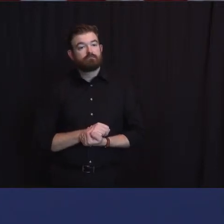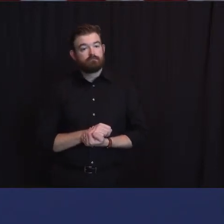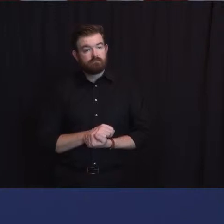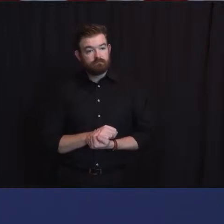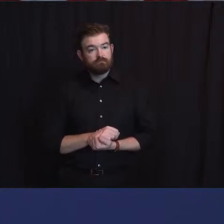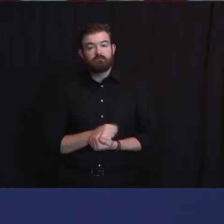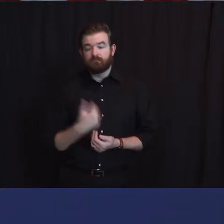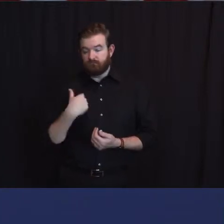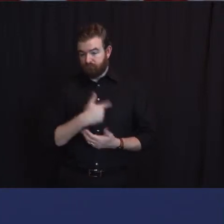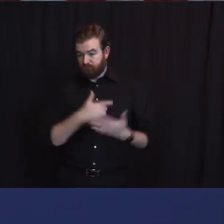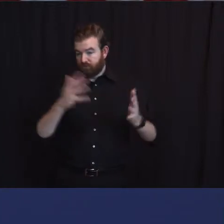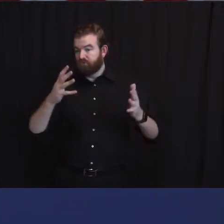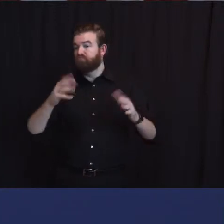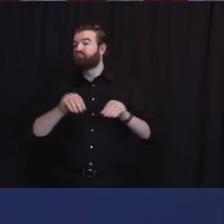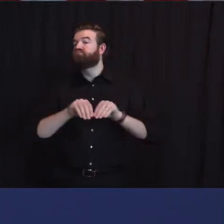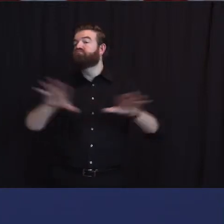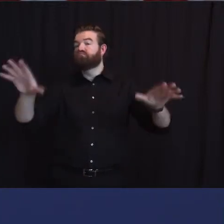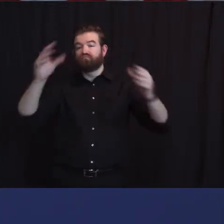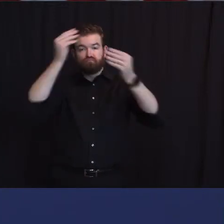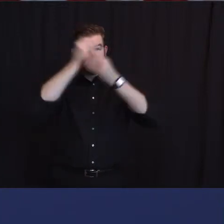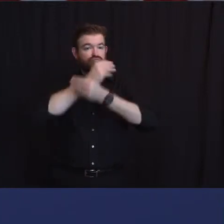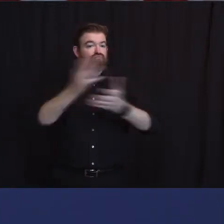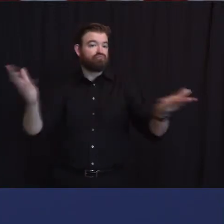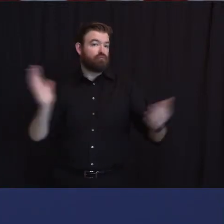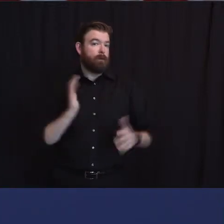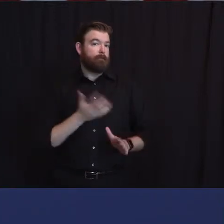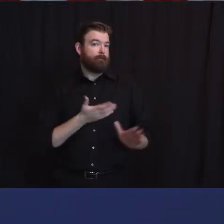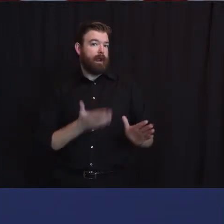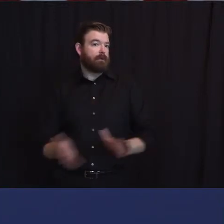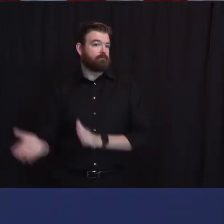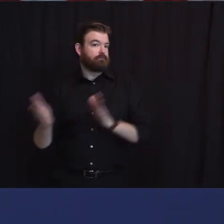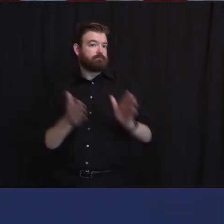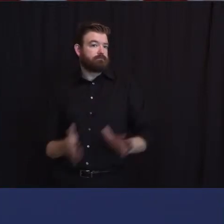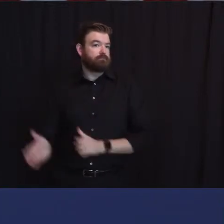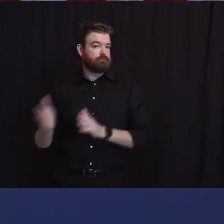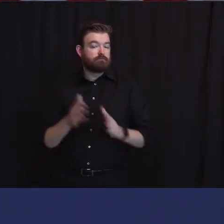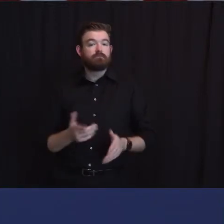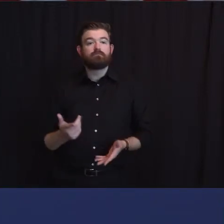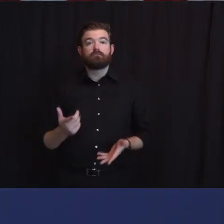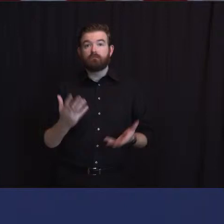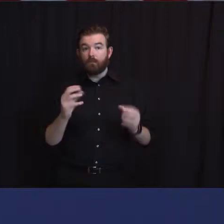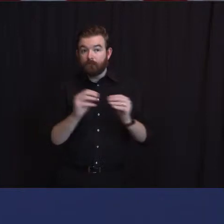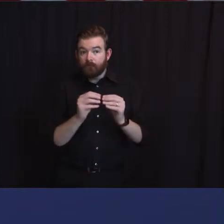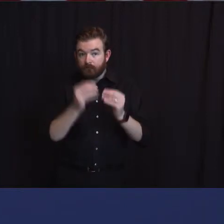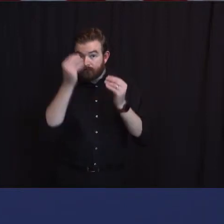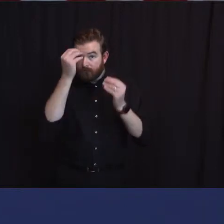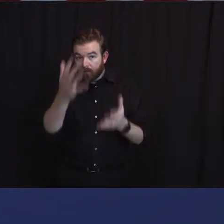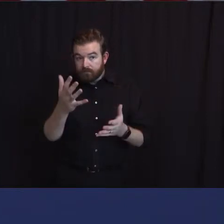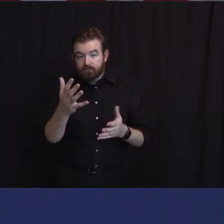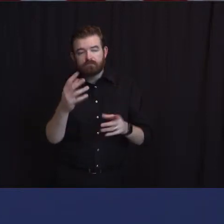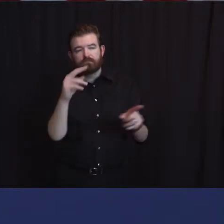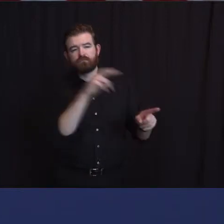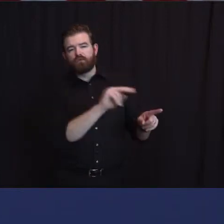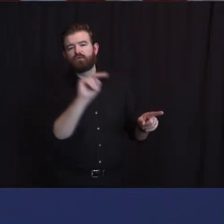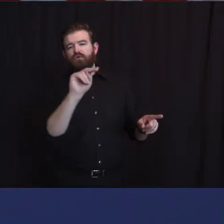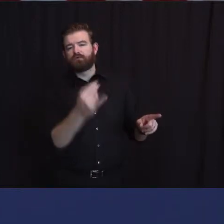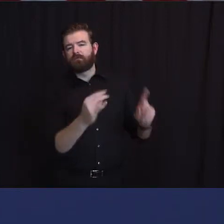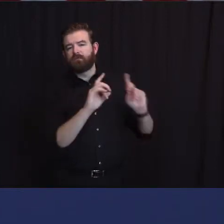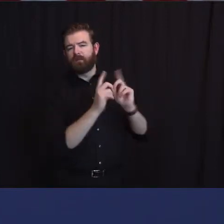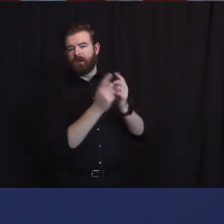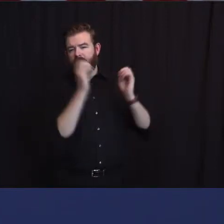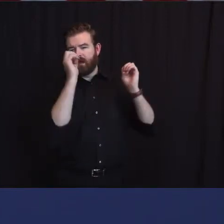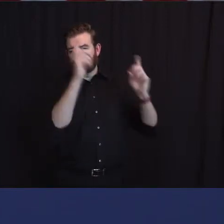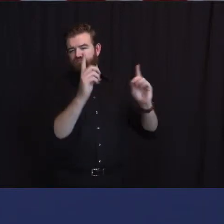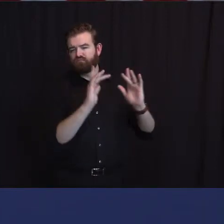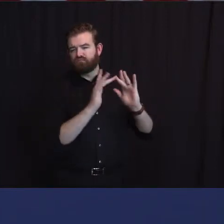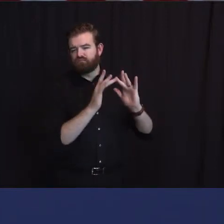supporting resources may be found on the New Jersey Department of Education's ARP-ESSER website. You will see that